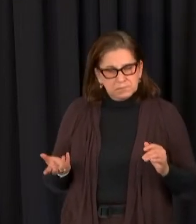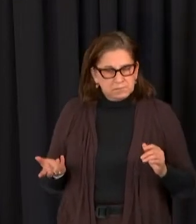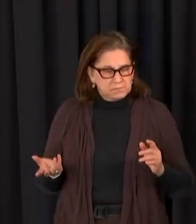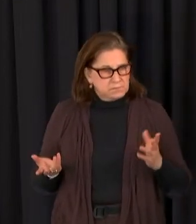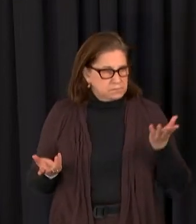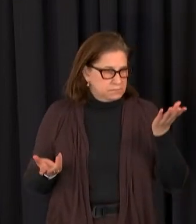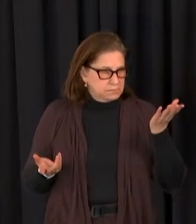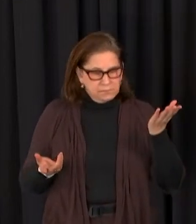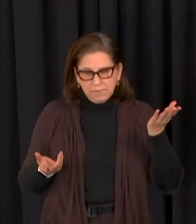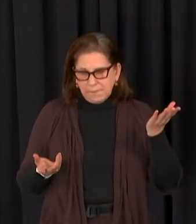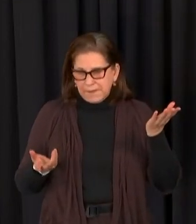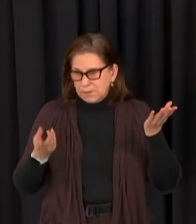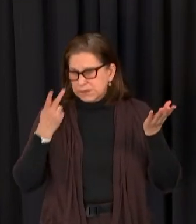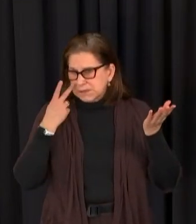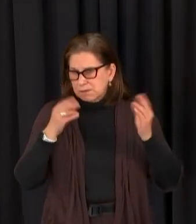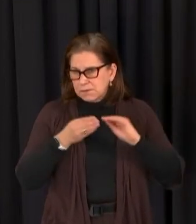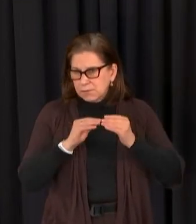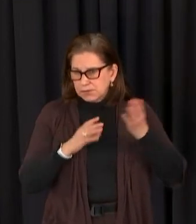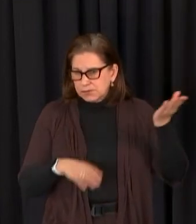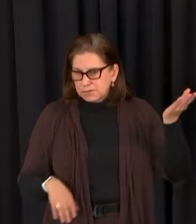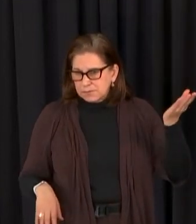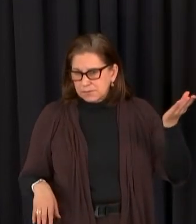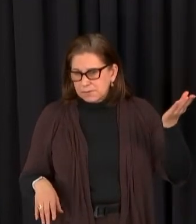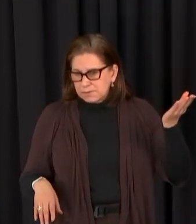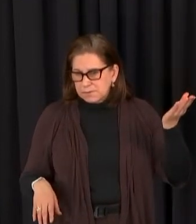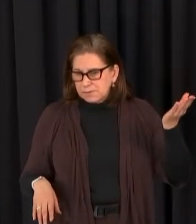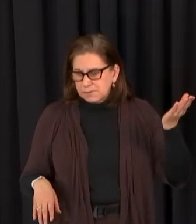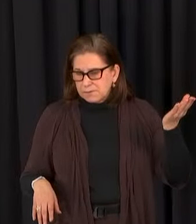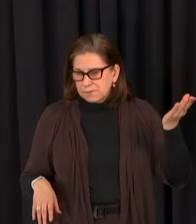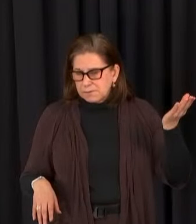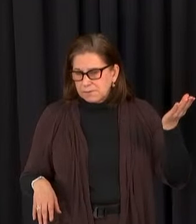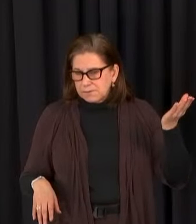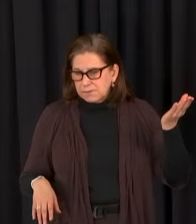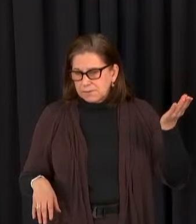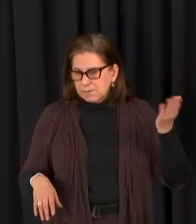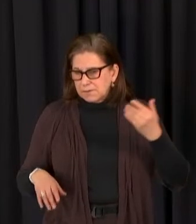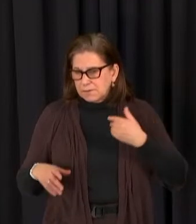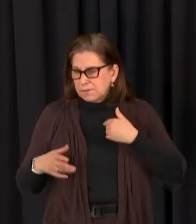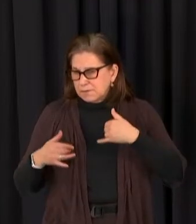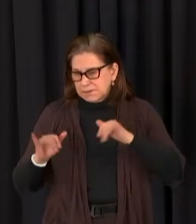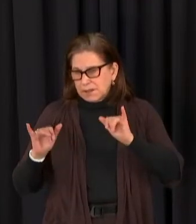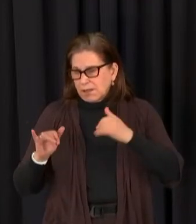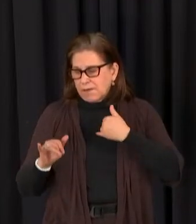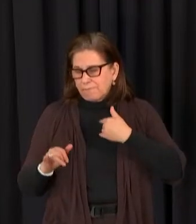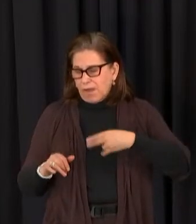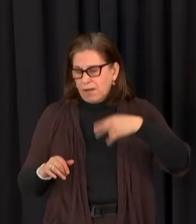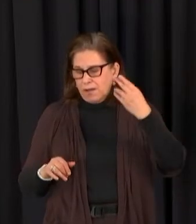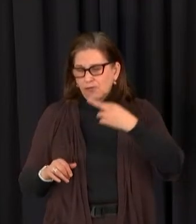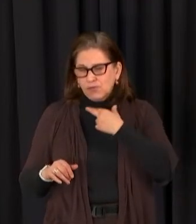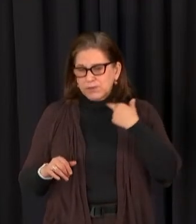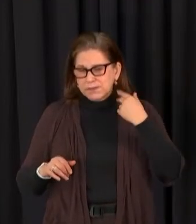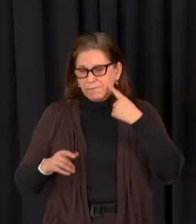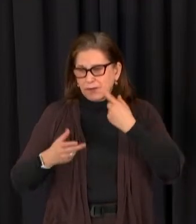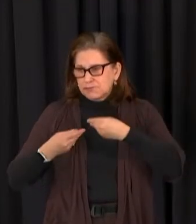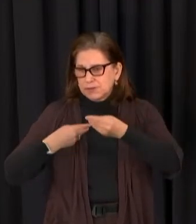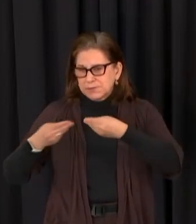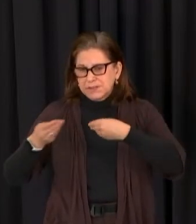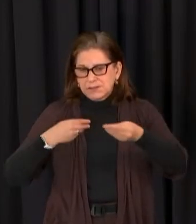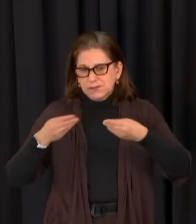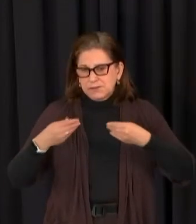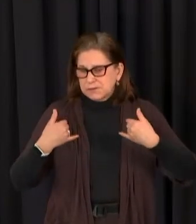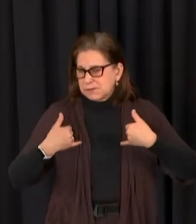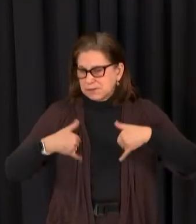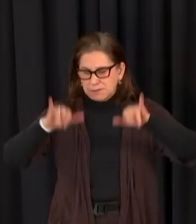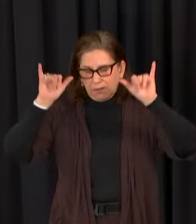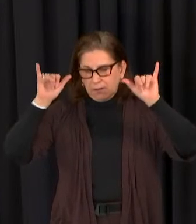unknowns about the variants of concern. They all have higher rates of transmission than the strains that were present in